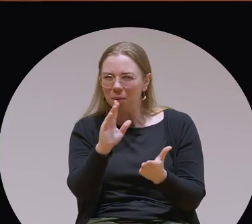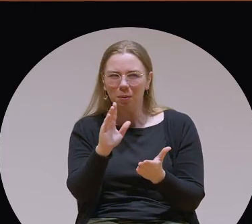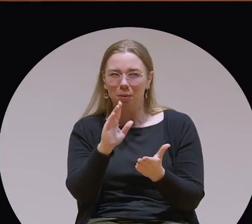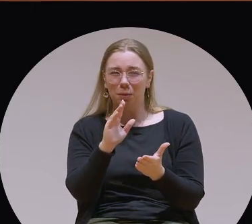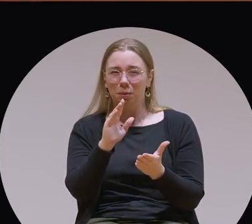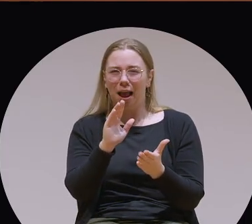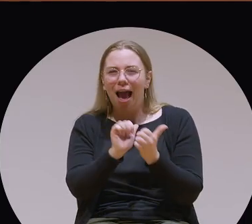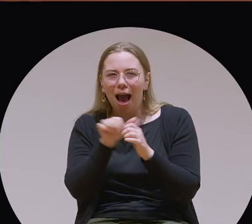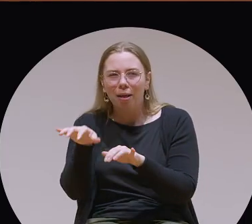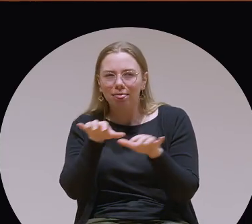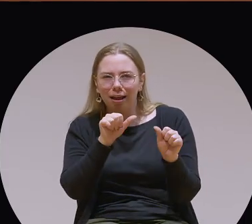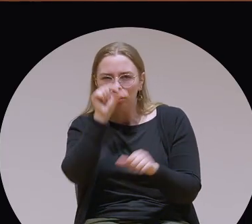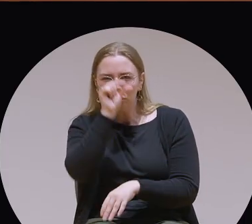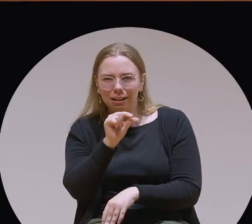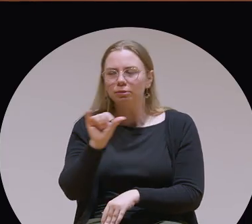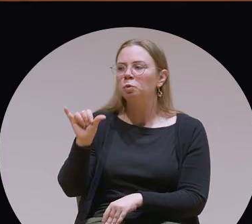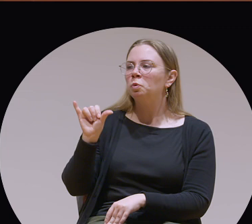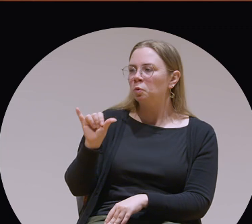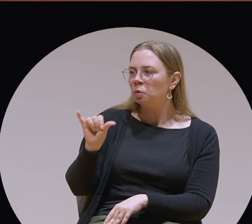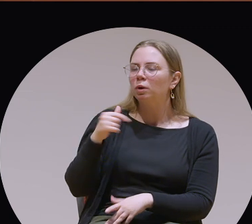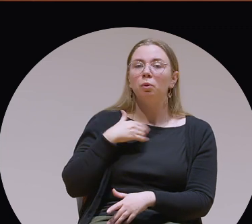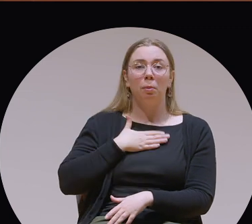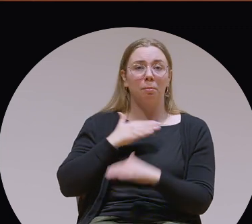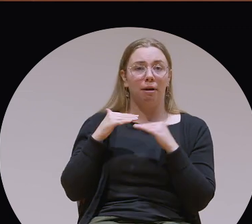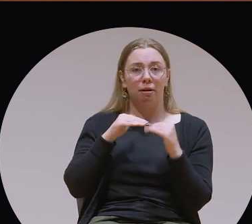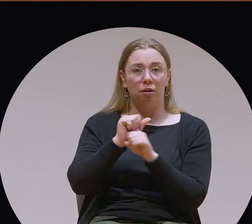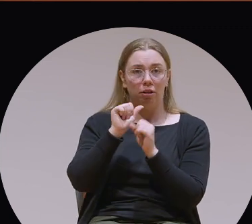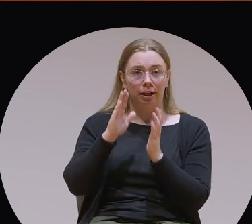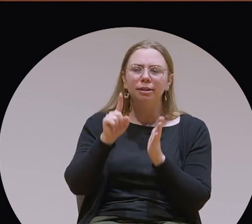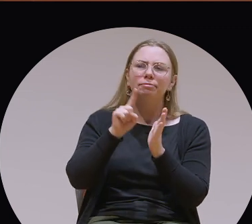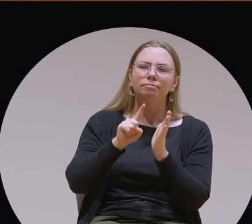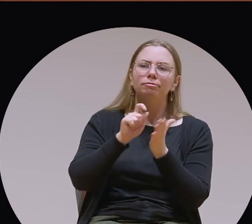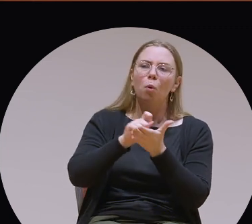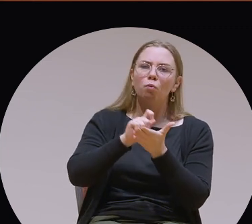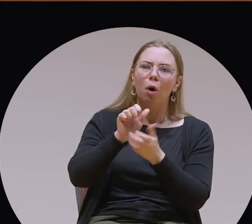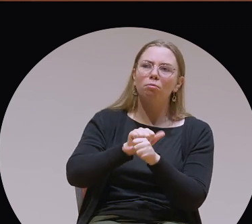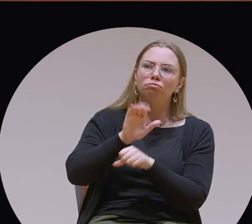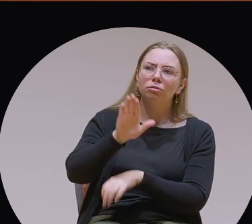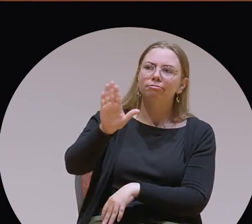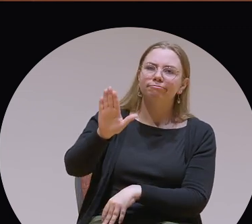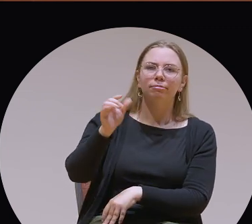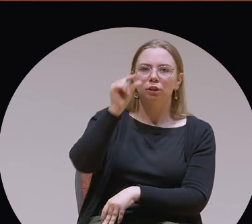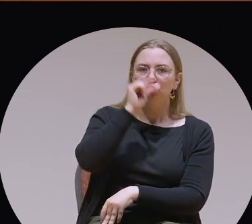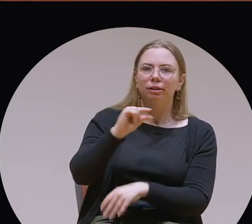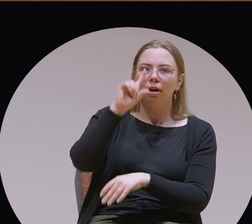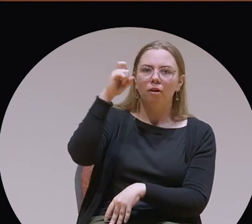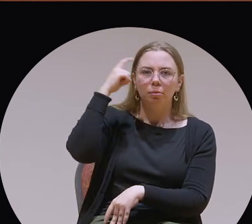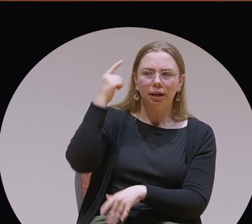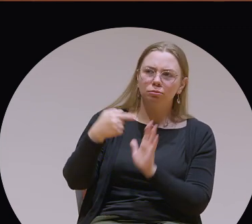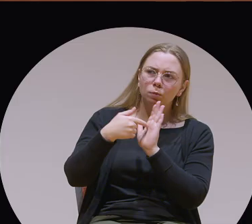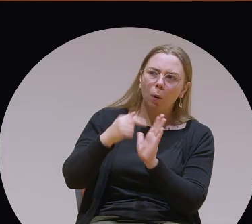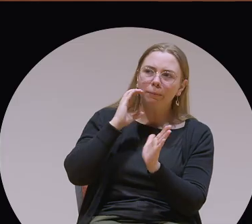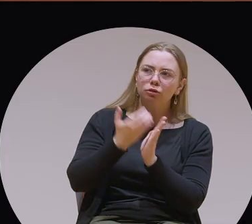So my colleagues wrote to the Greek government and said, we have this object, and the provenance we have online is that it